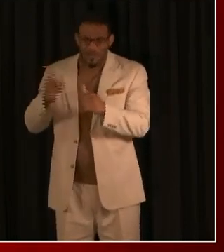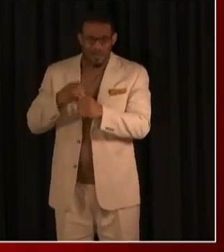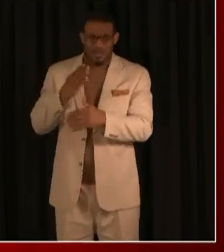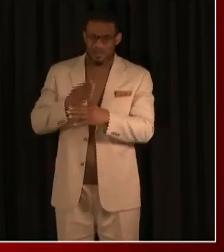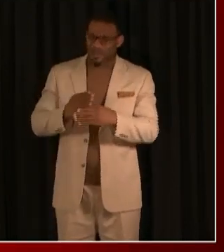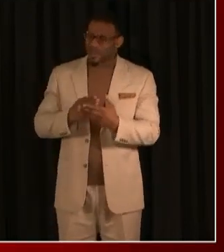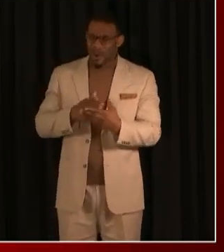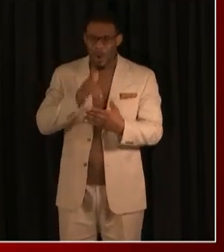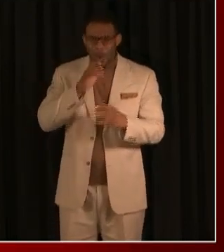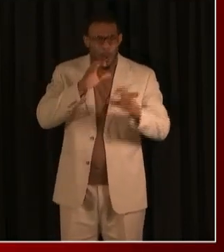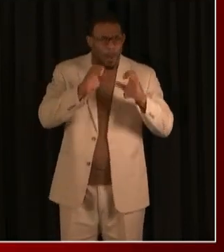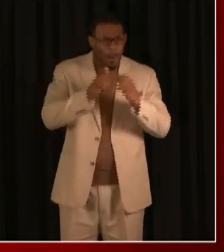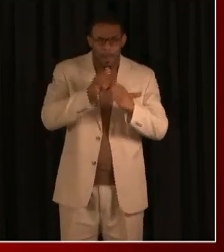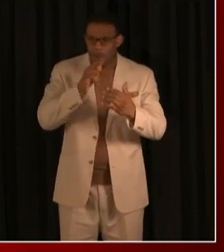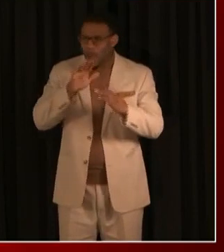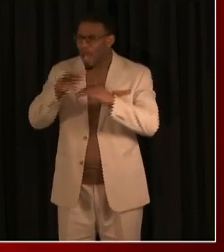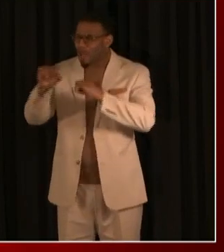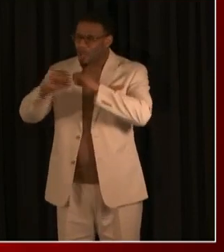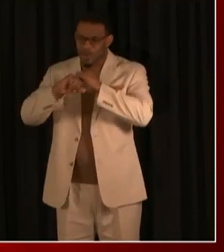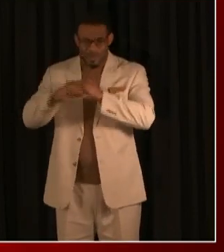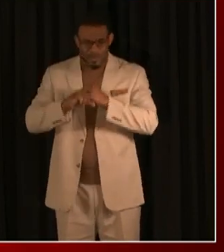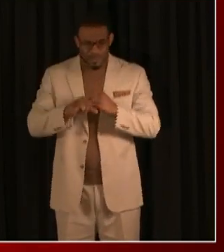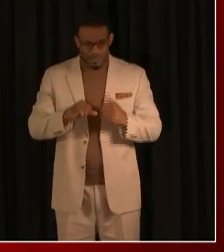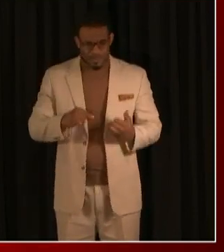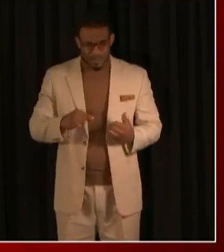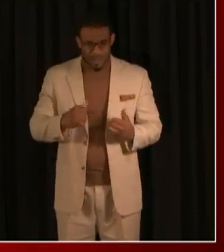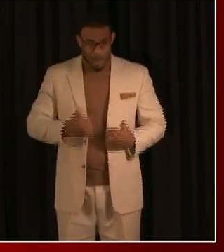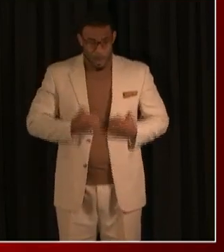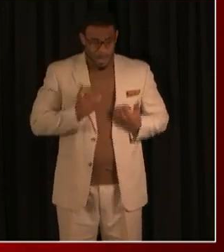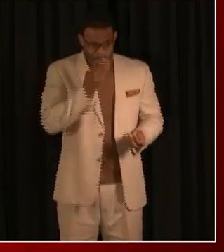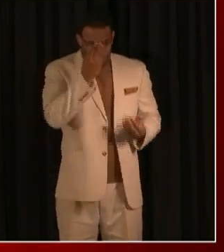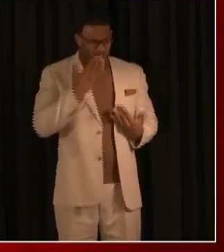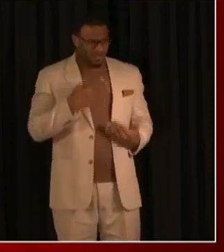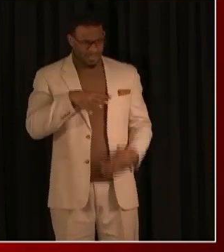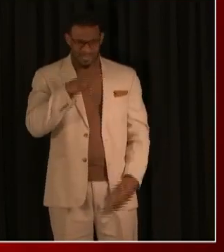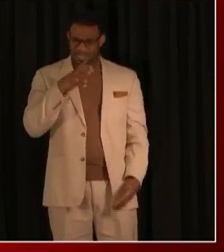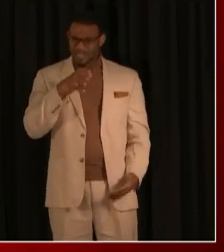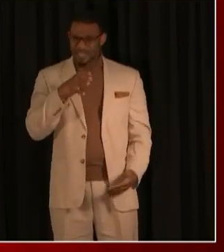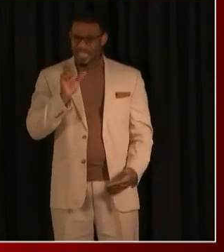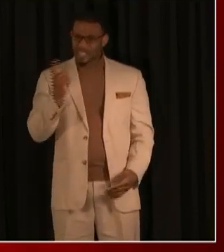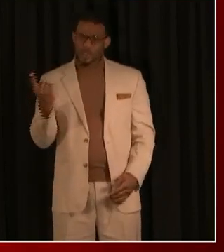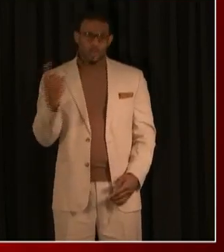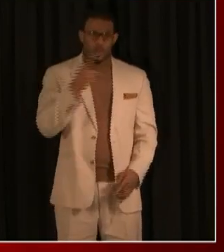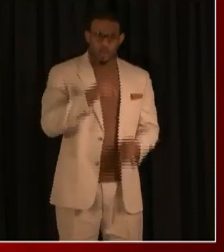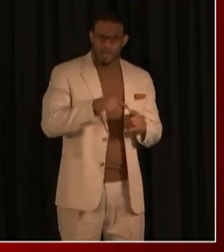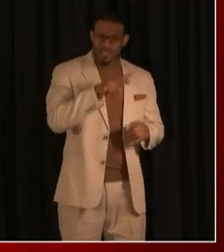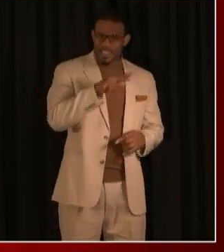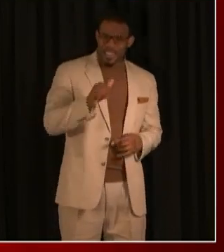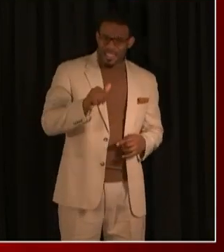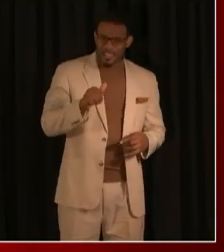first part, and then she also, residents are letting me know. Veterans are going over to VA.